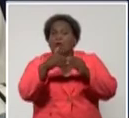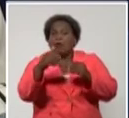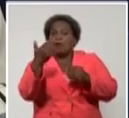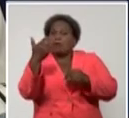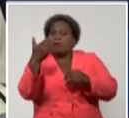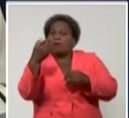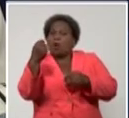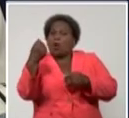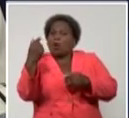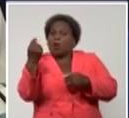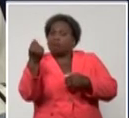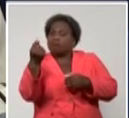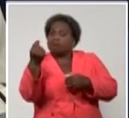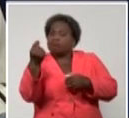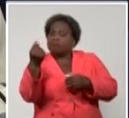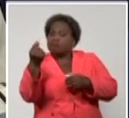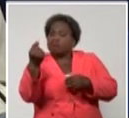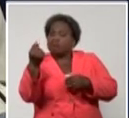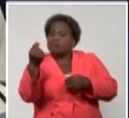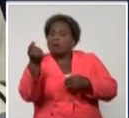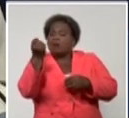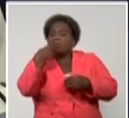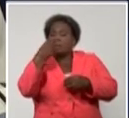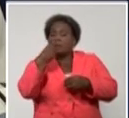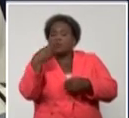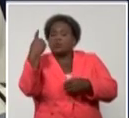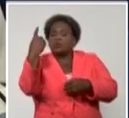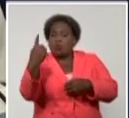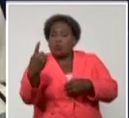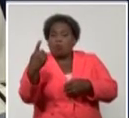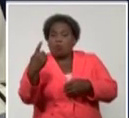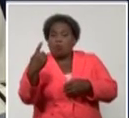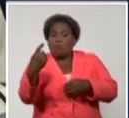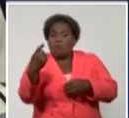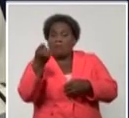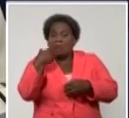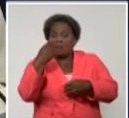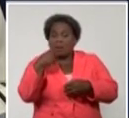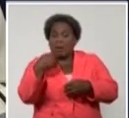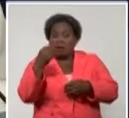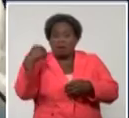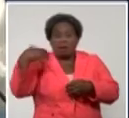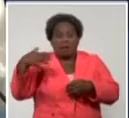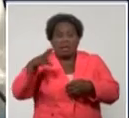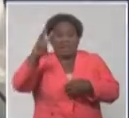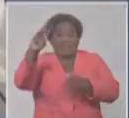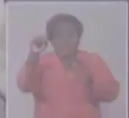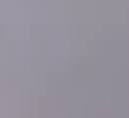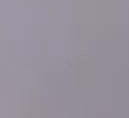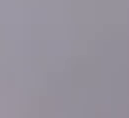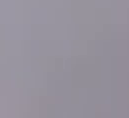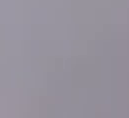right now. This is the information that we have on the behavior of the pandemic in Cuba and across the world.